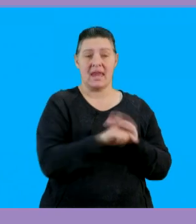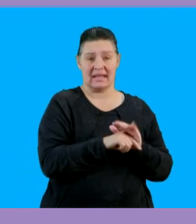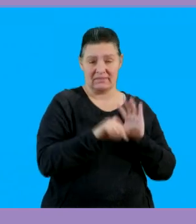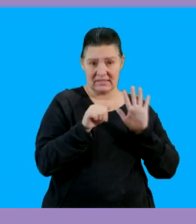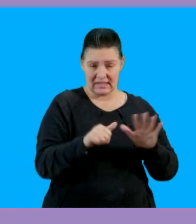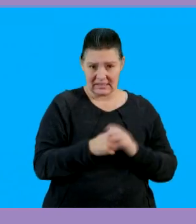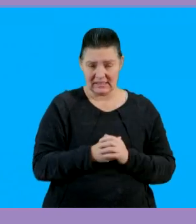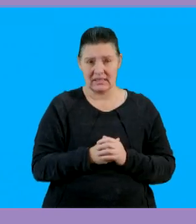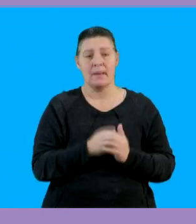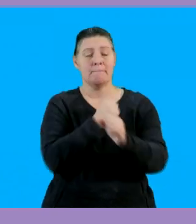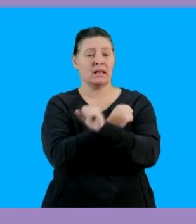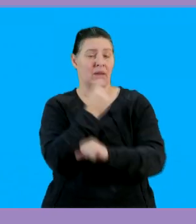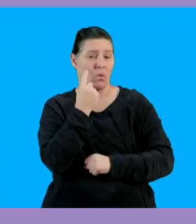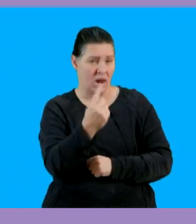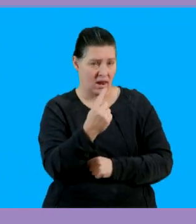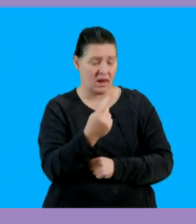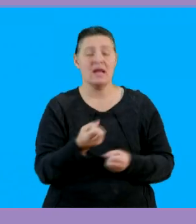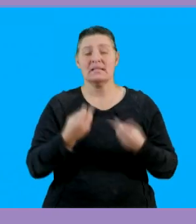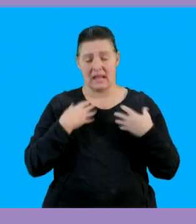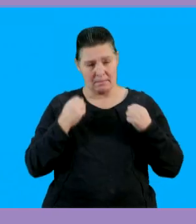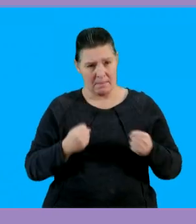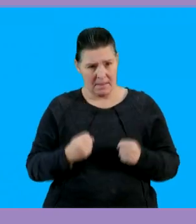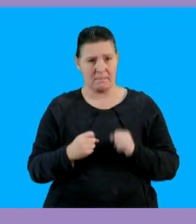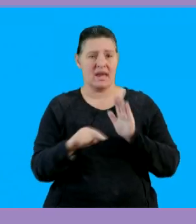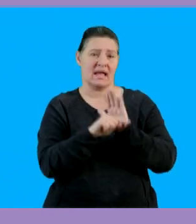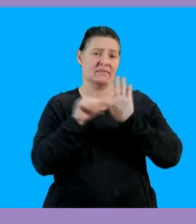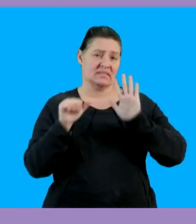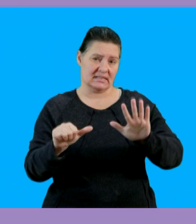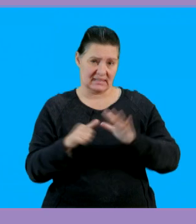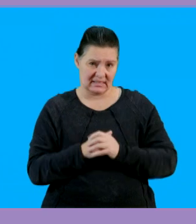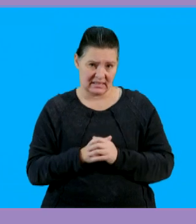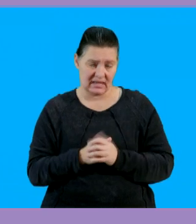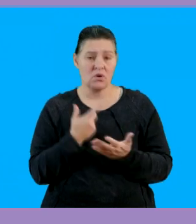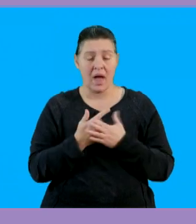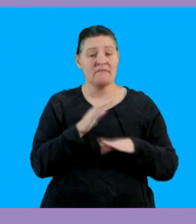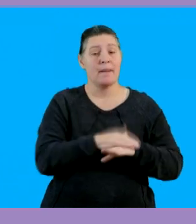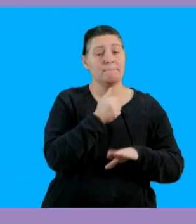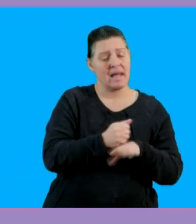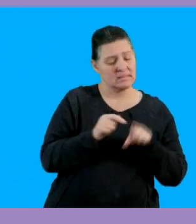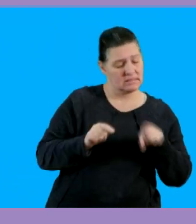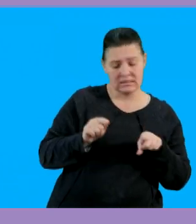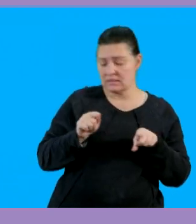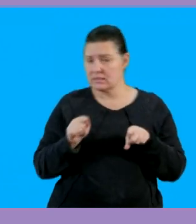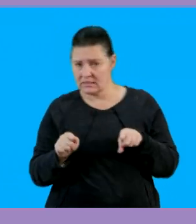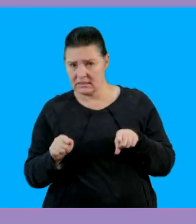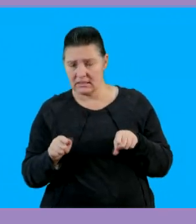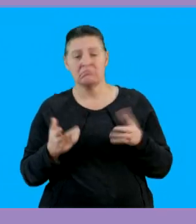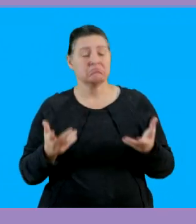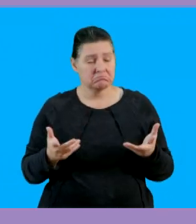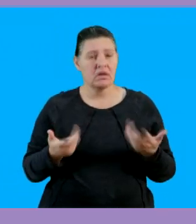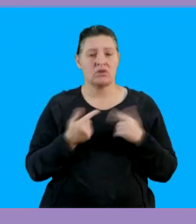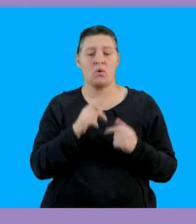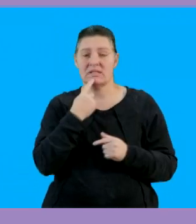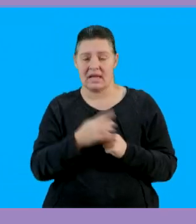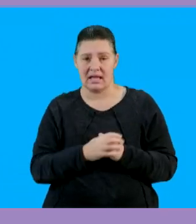negative 6. We multiply it by 1. That is going to give us a negative 6. Now again, we have bases that are the same. So